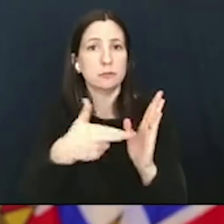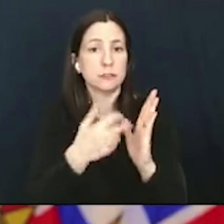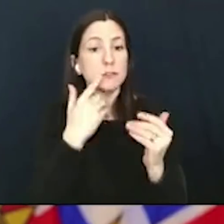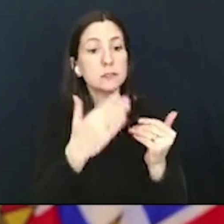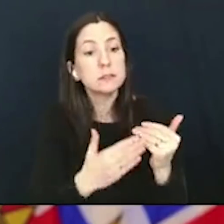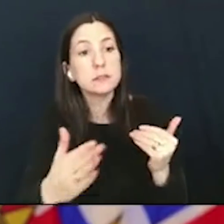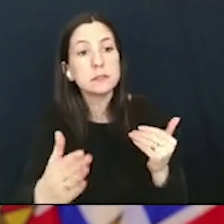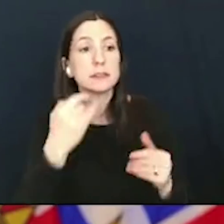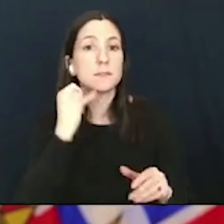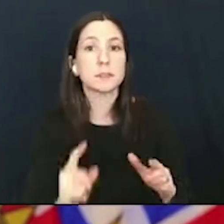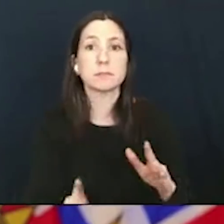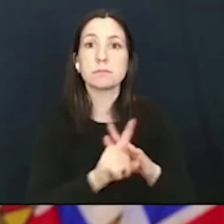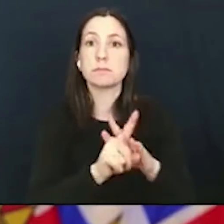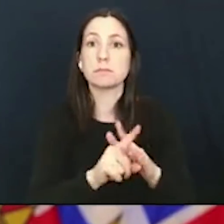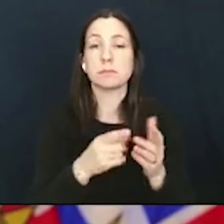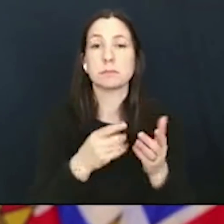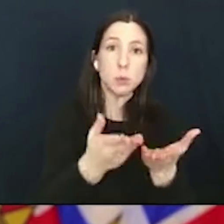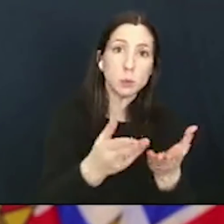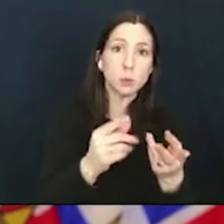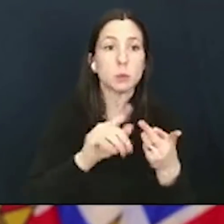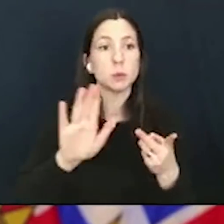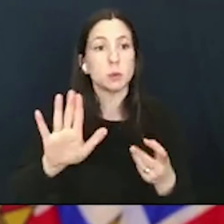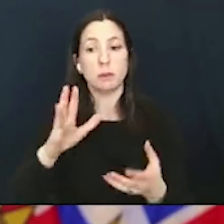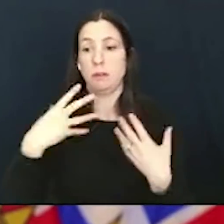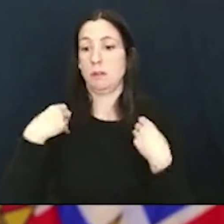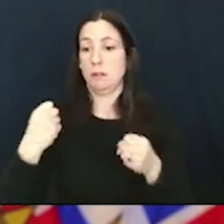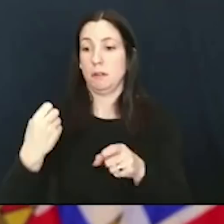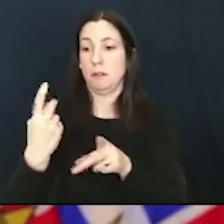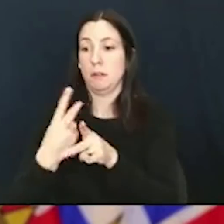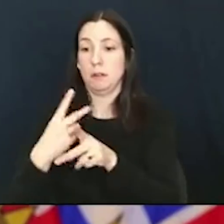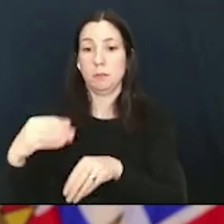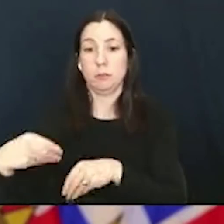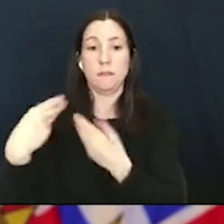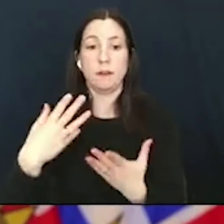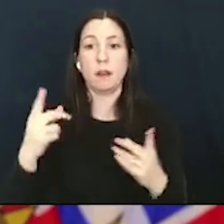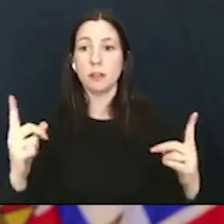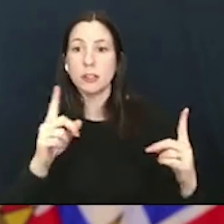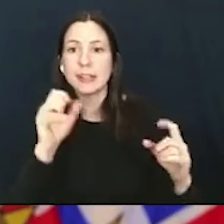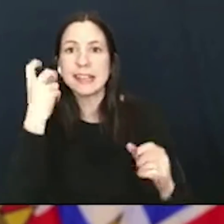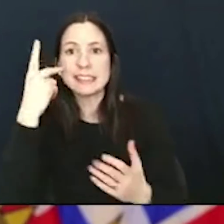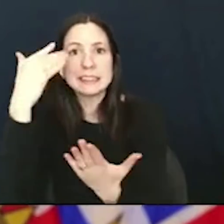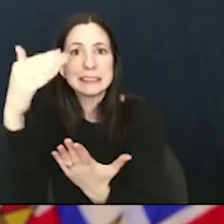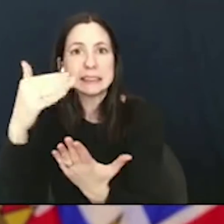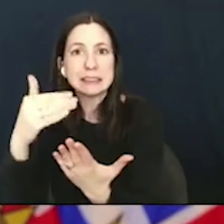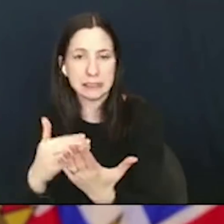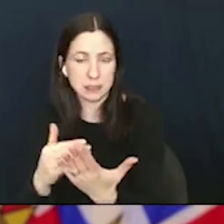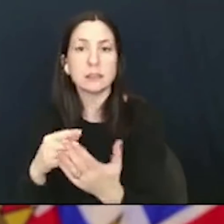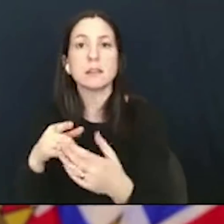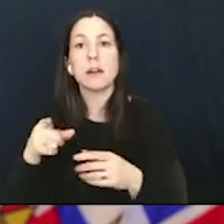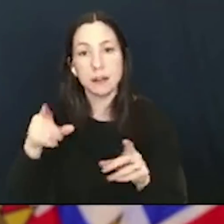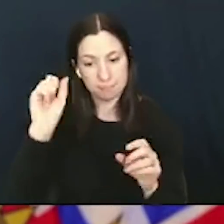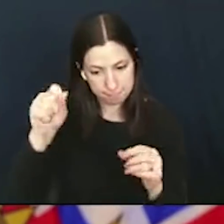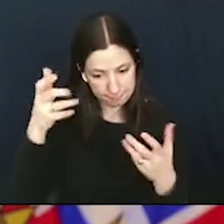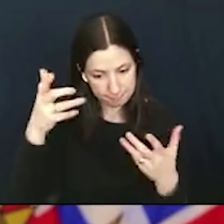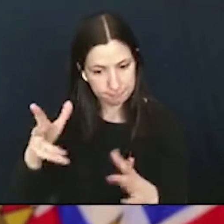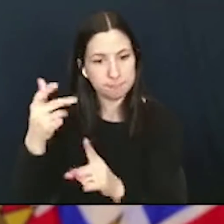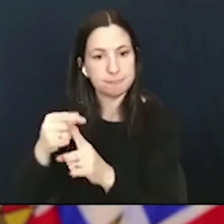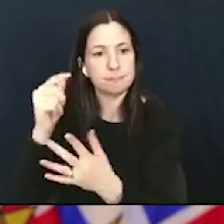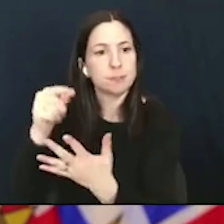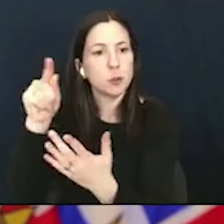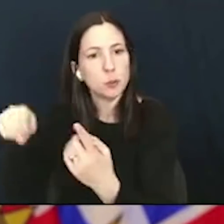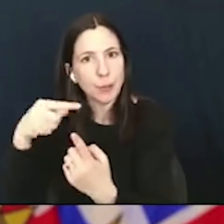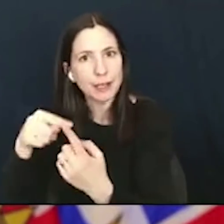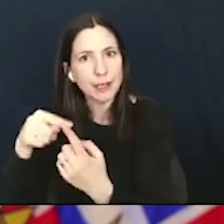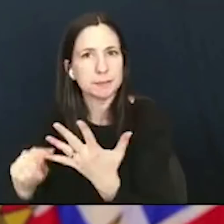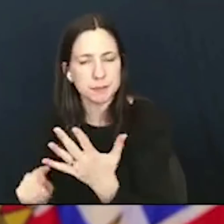your second dose when it comes up. This is important. Without a doubt, there's going to be some hiccups and